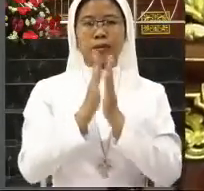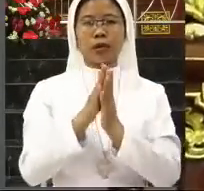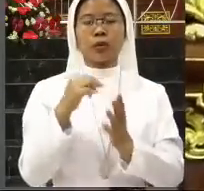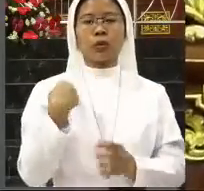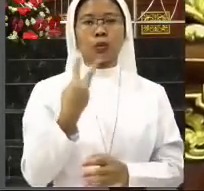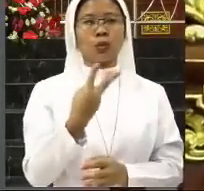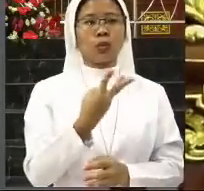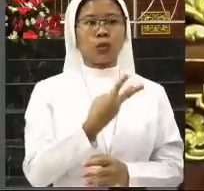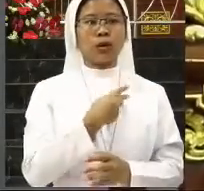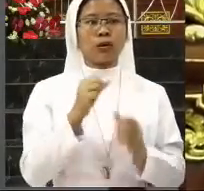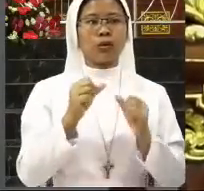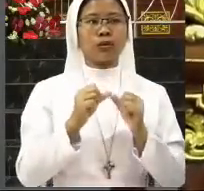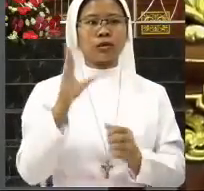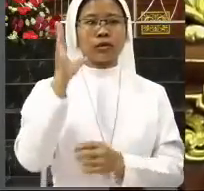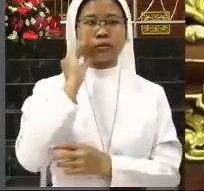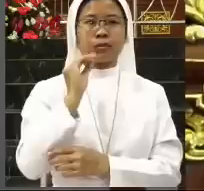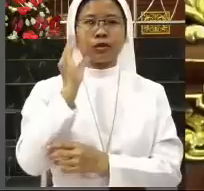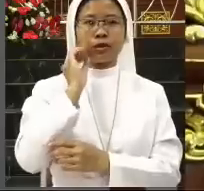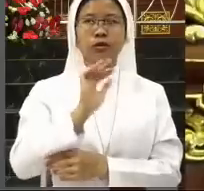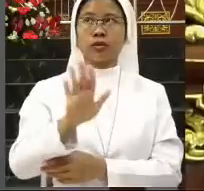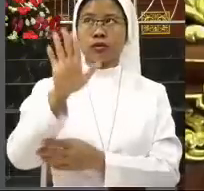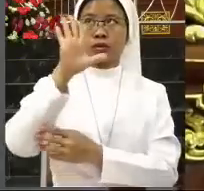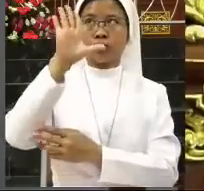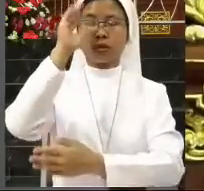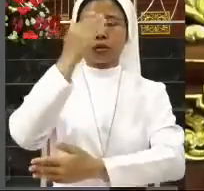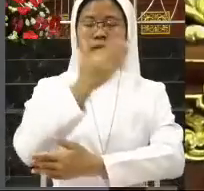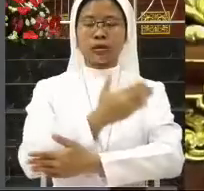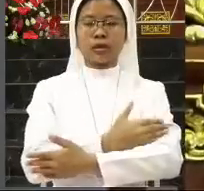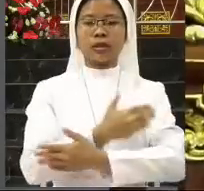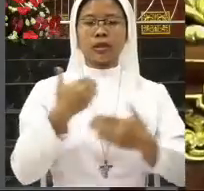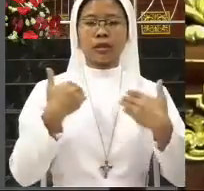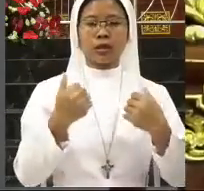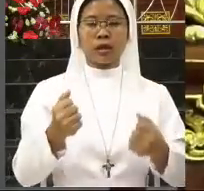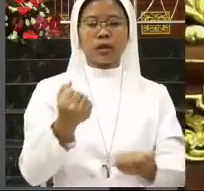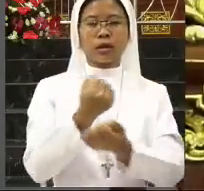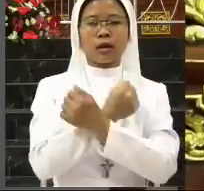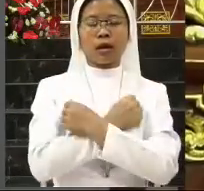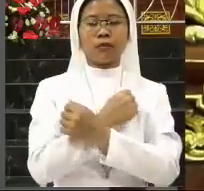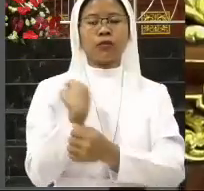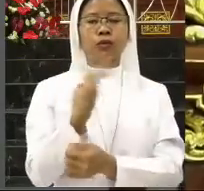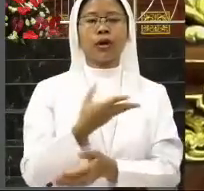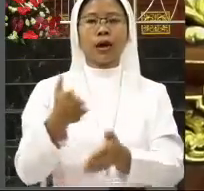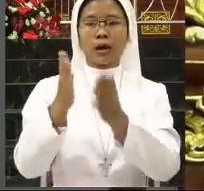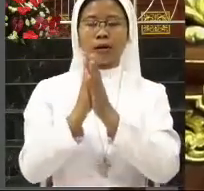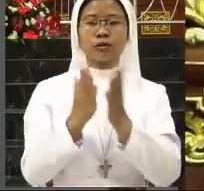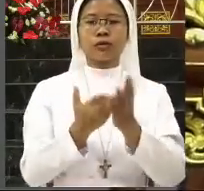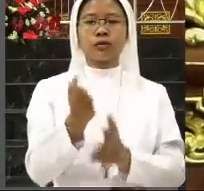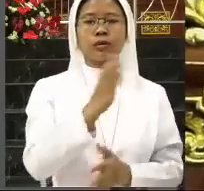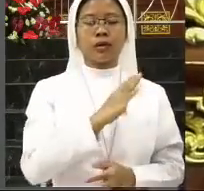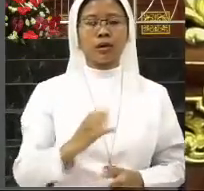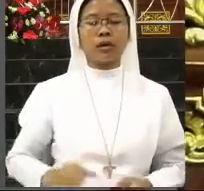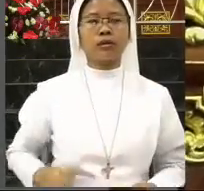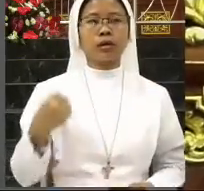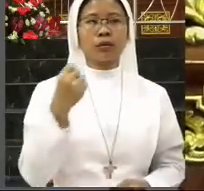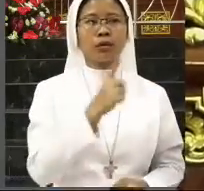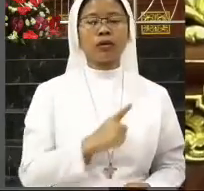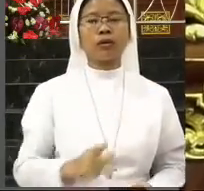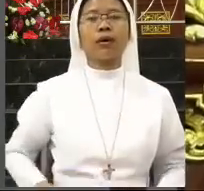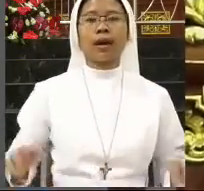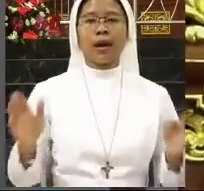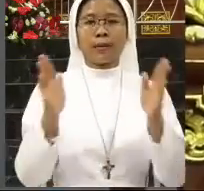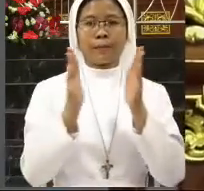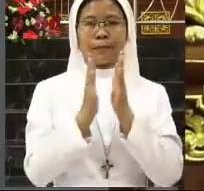may continually experience your Son's healing love. We ask this through Christ our Lord.